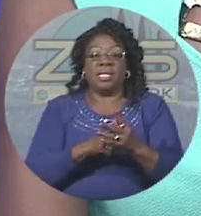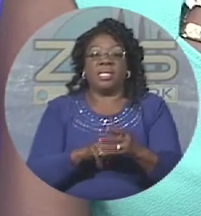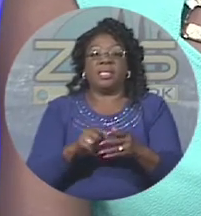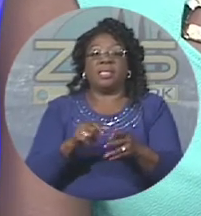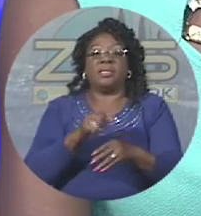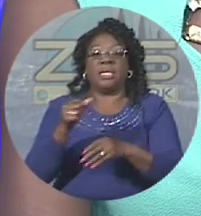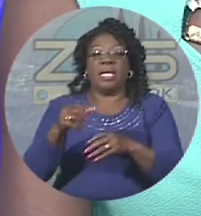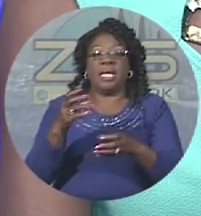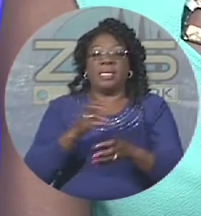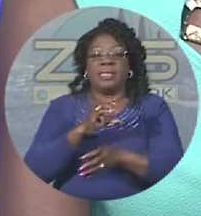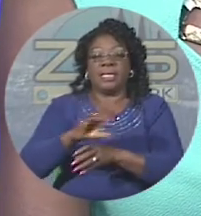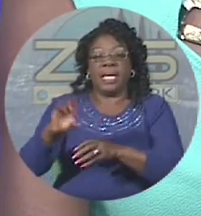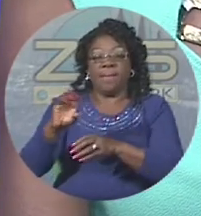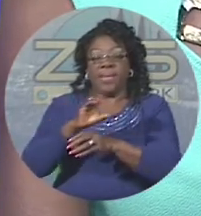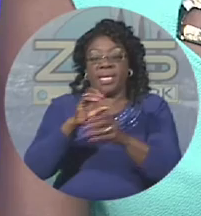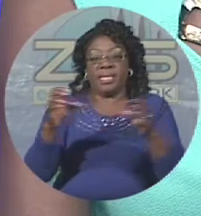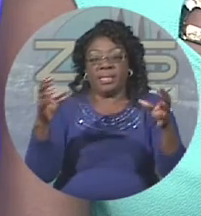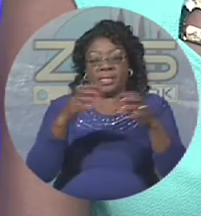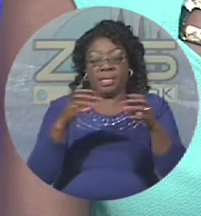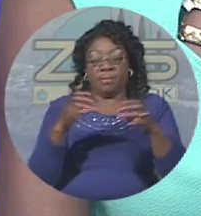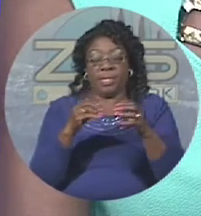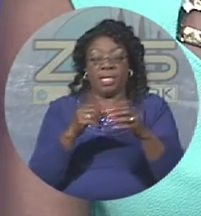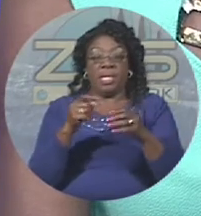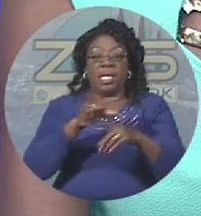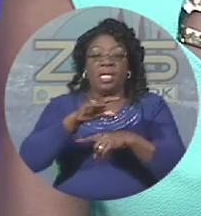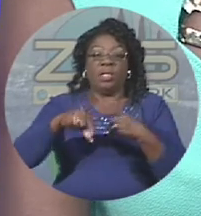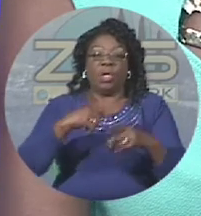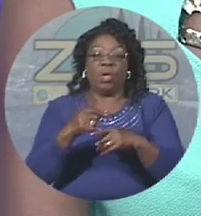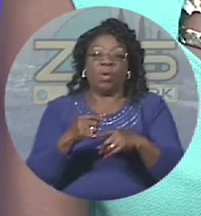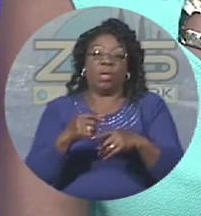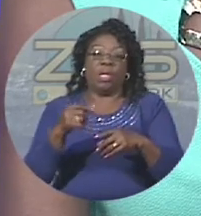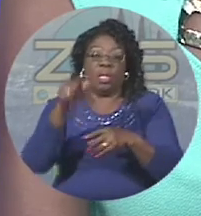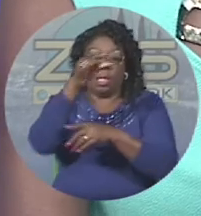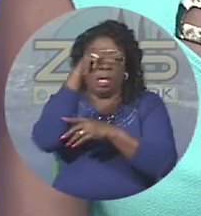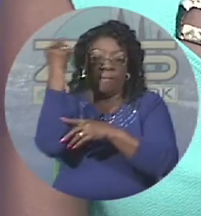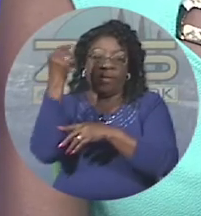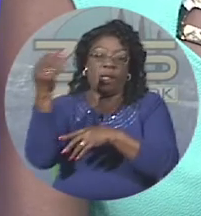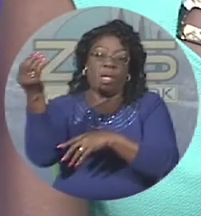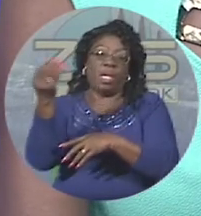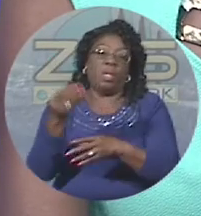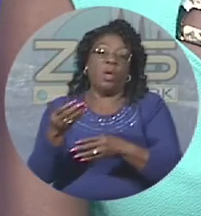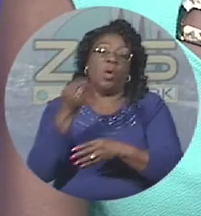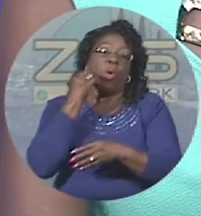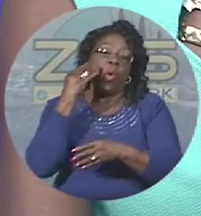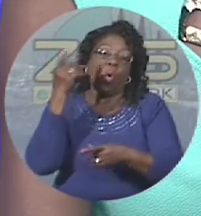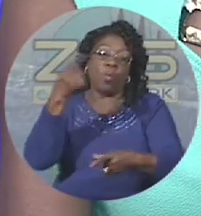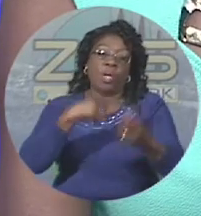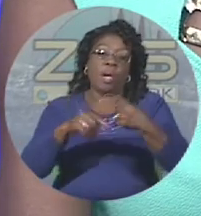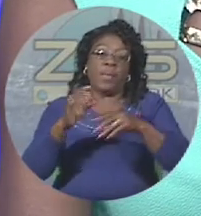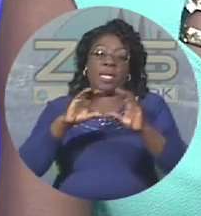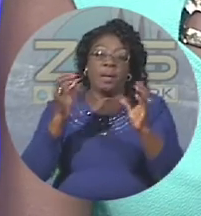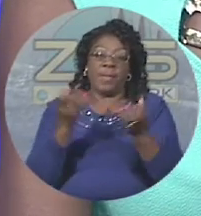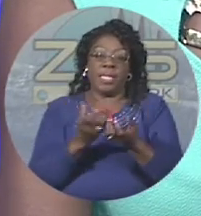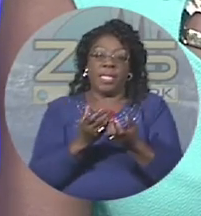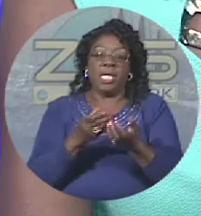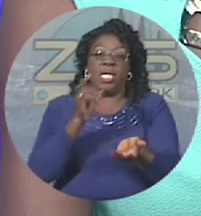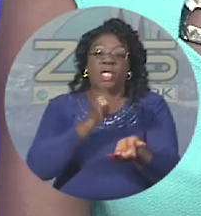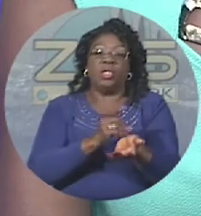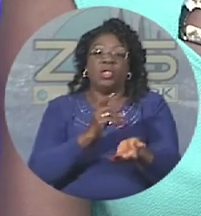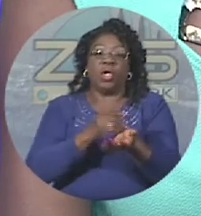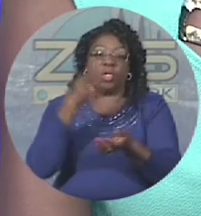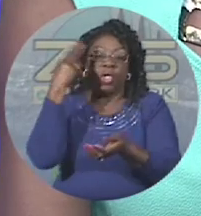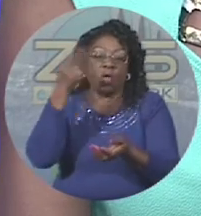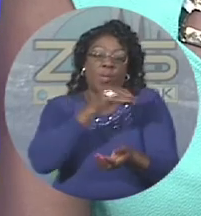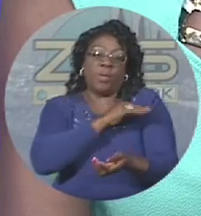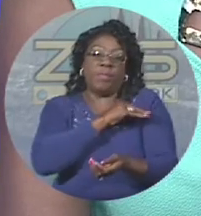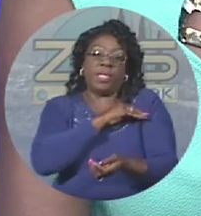The North Palmetto Point native led the area's local government council and homecoming committee. Free National Movement leader Dr. Hubert Minnis told supporters